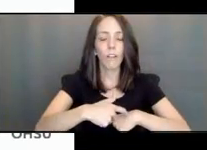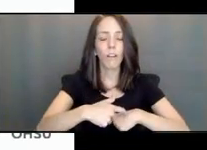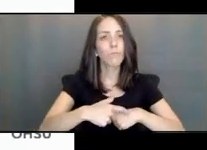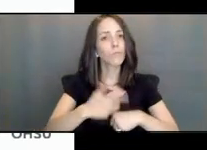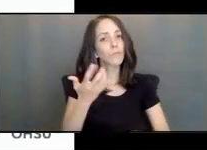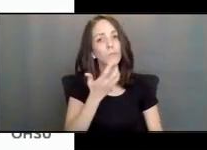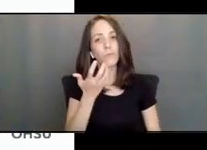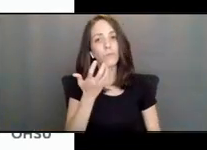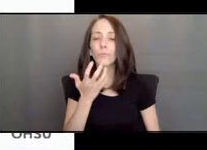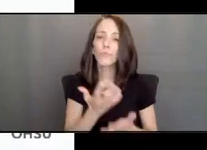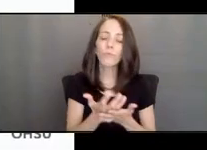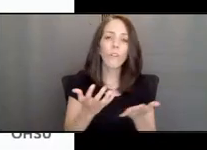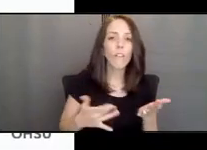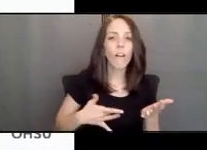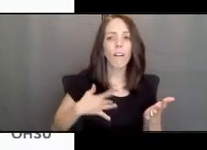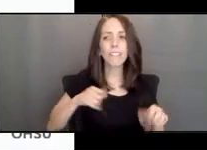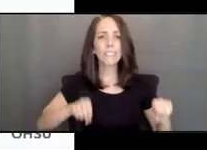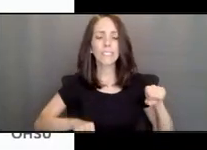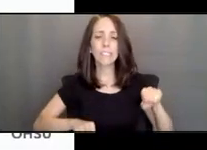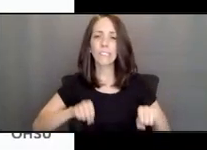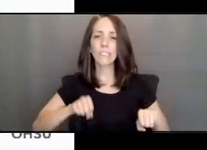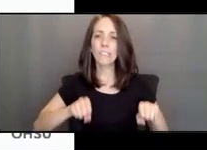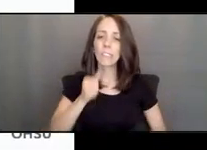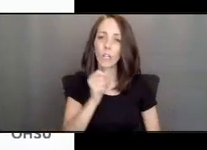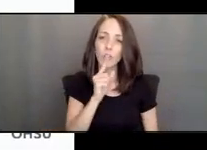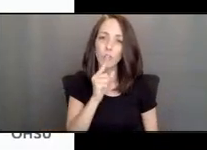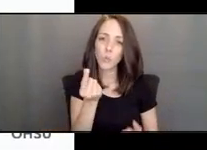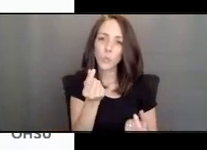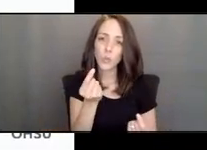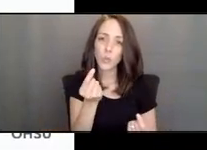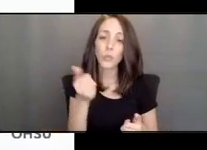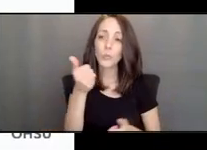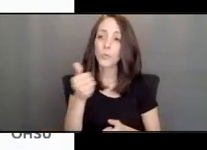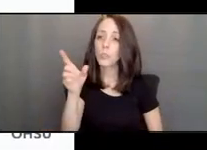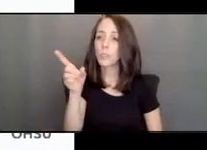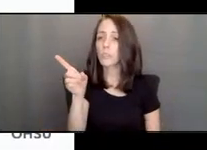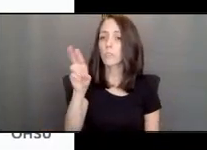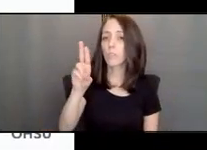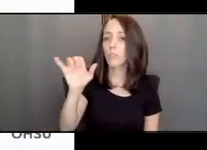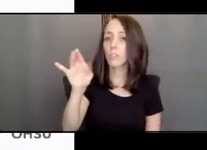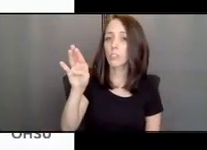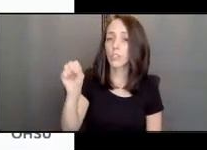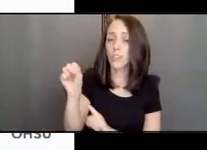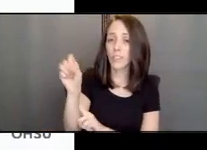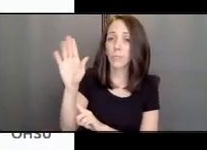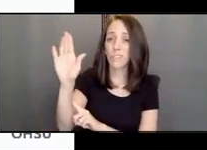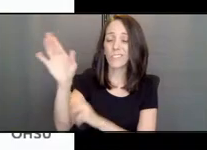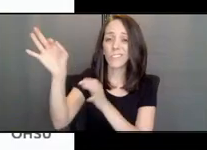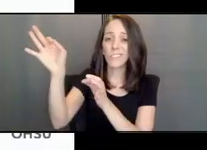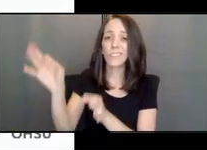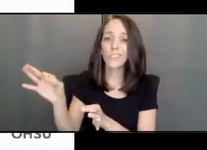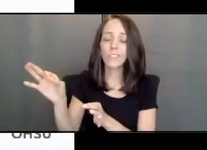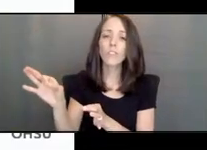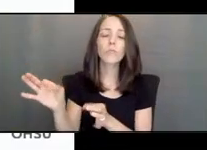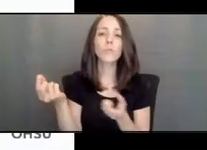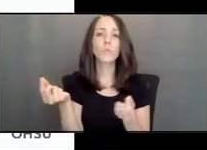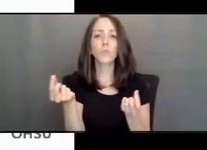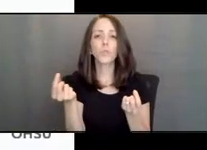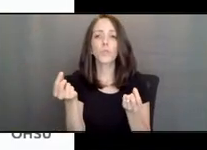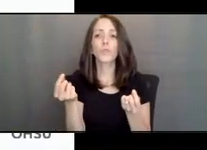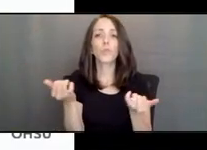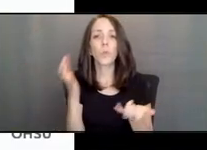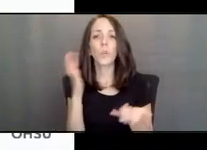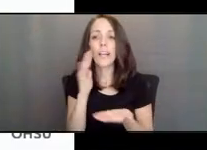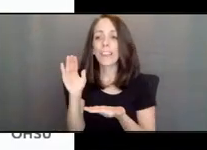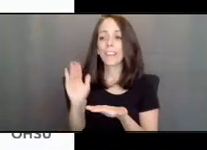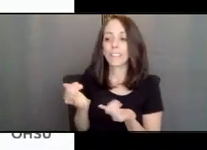So under President Jacobs' direction, OHSU adopted the approach of tightening first to loosen later. Next slide.